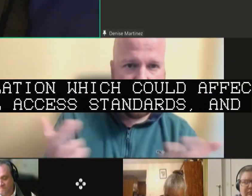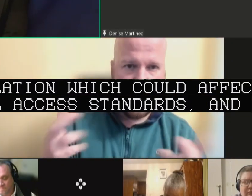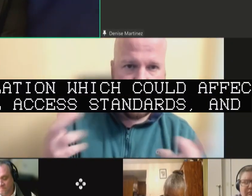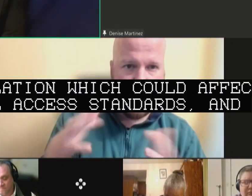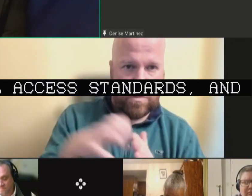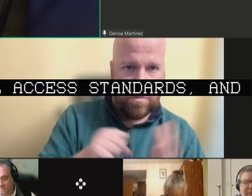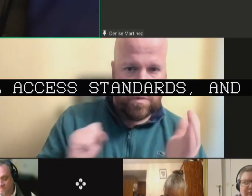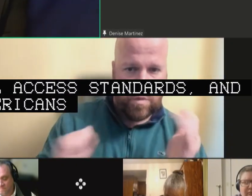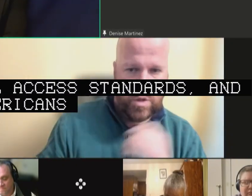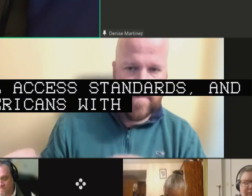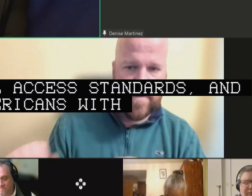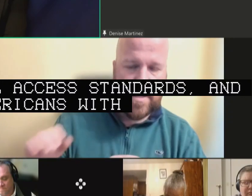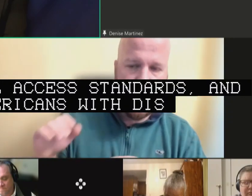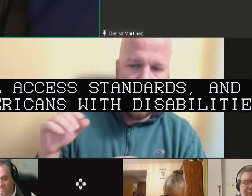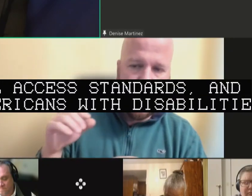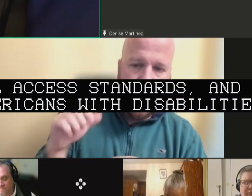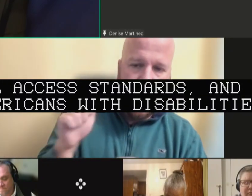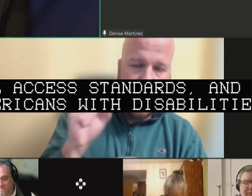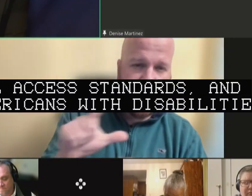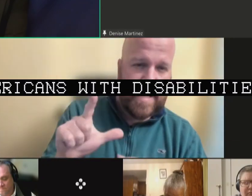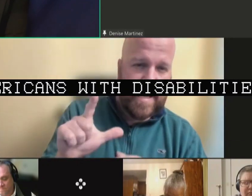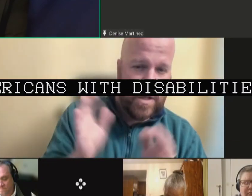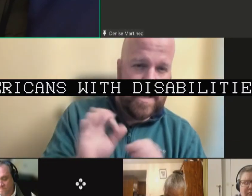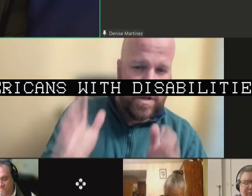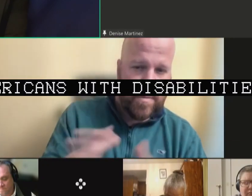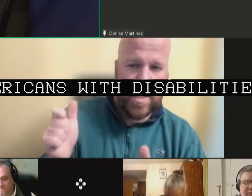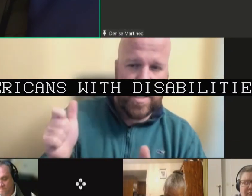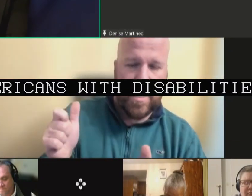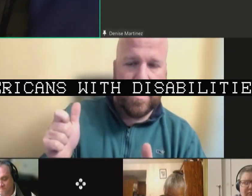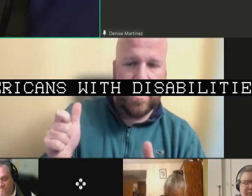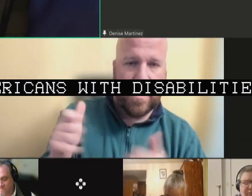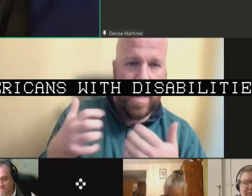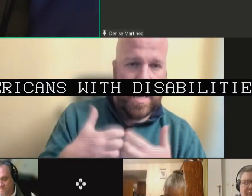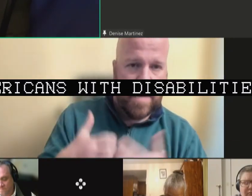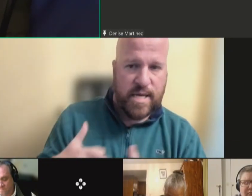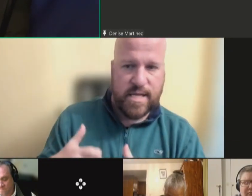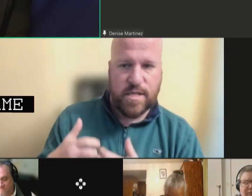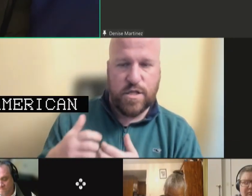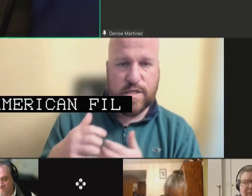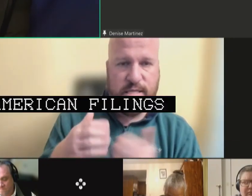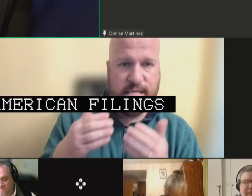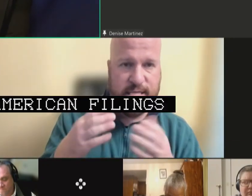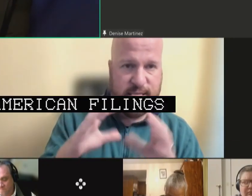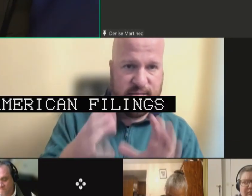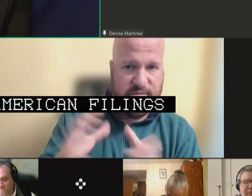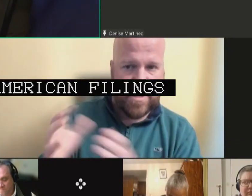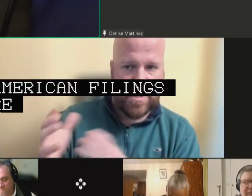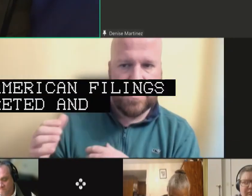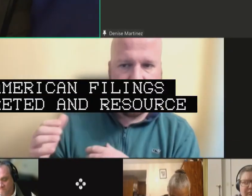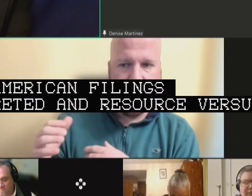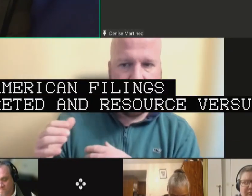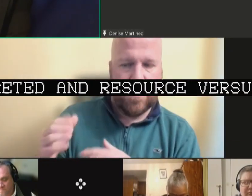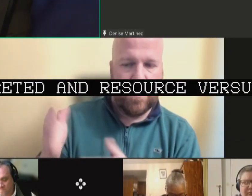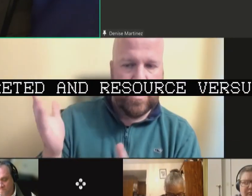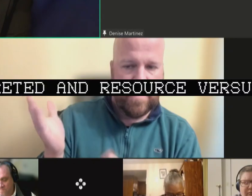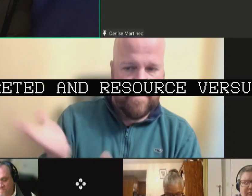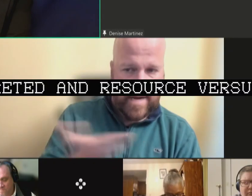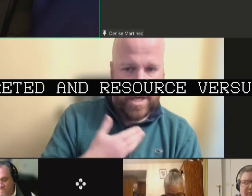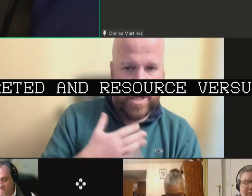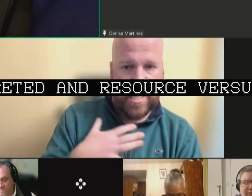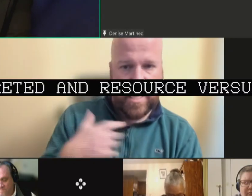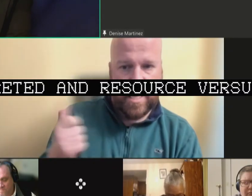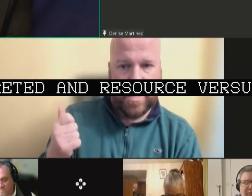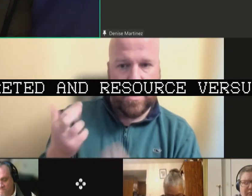Also, American Sign Language interpreters and resources have been removed. American Sign Language interpreters and accommodation divisions